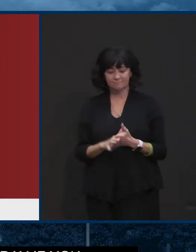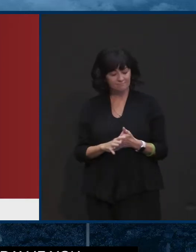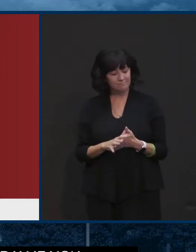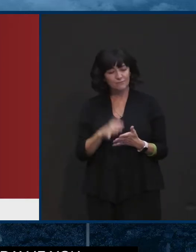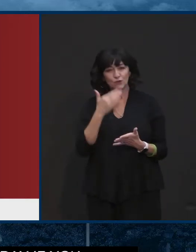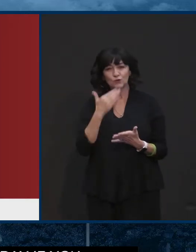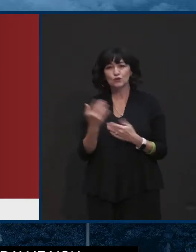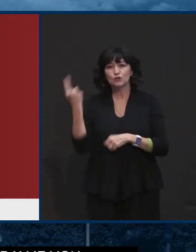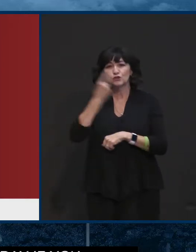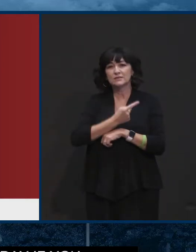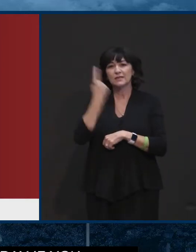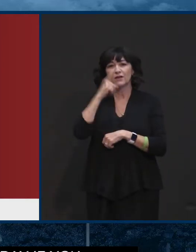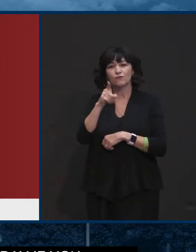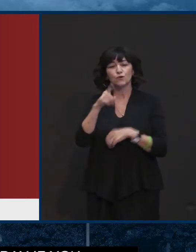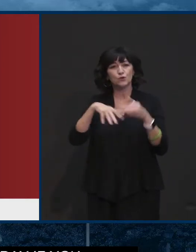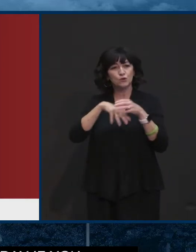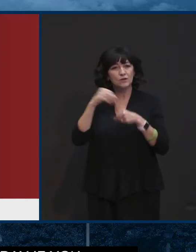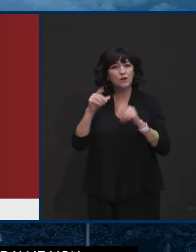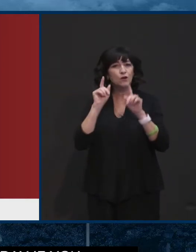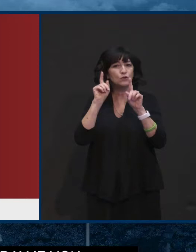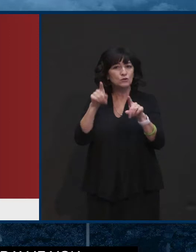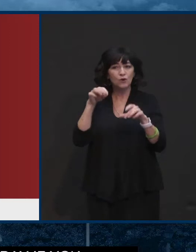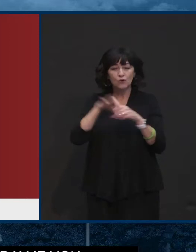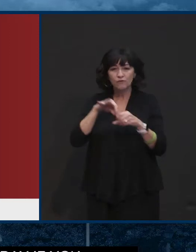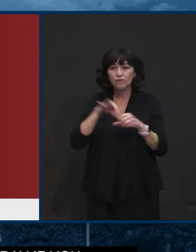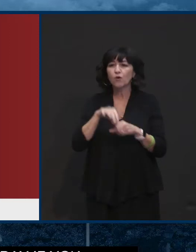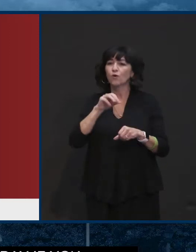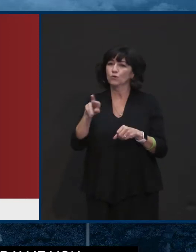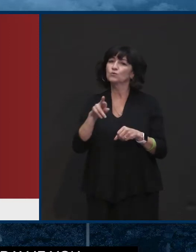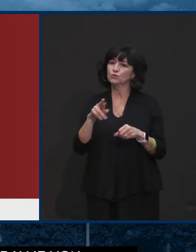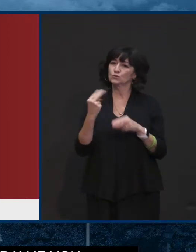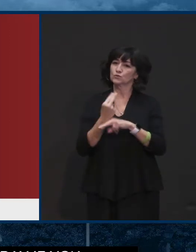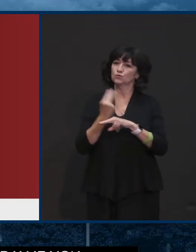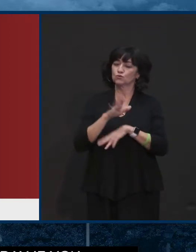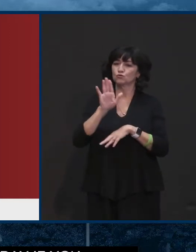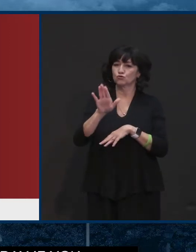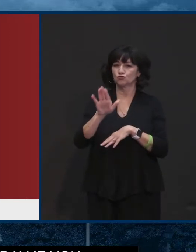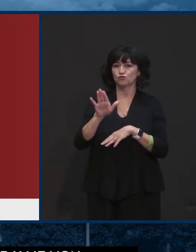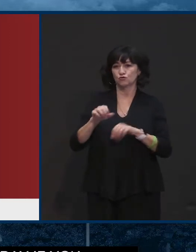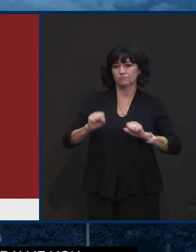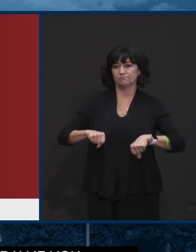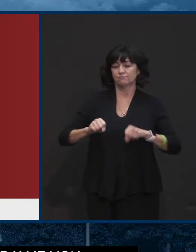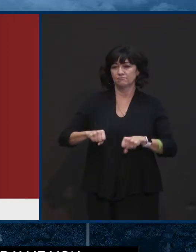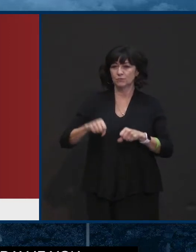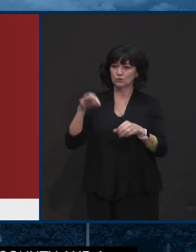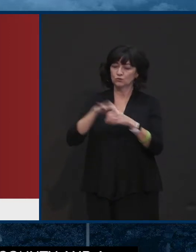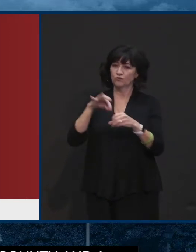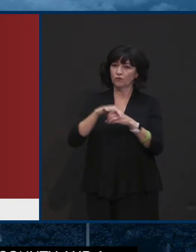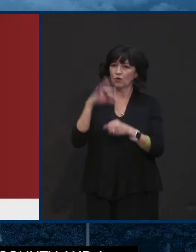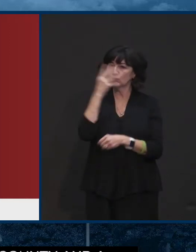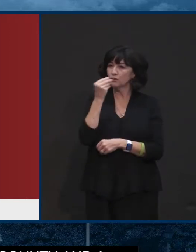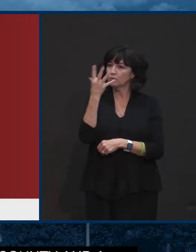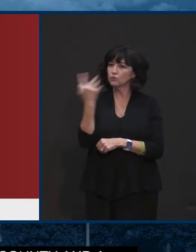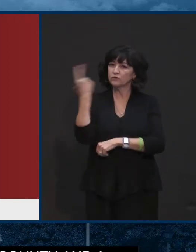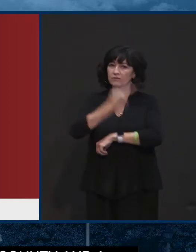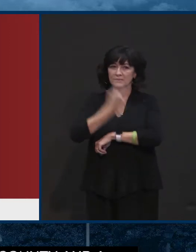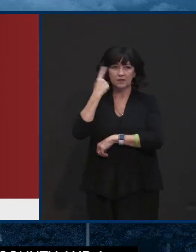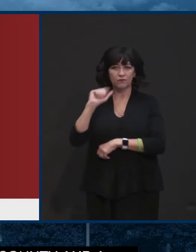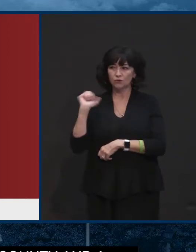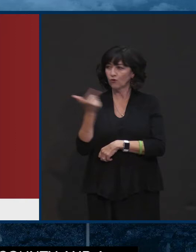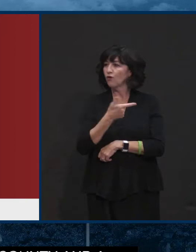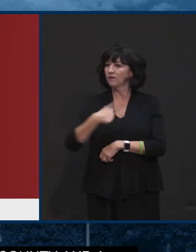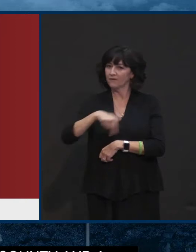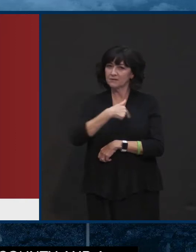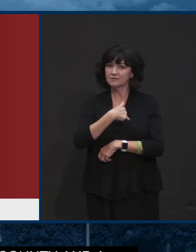vote, to celebrate our democracy here in Delaware and across the country, and a beautiful day for all of us. I was